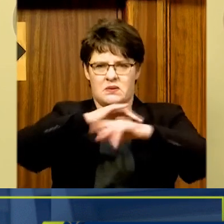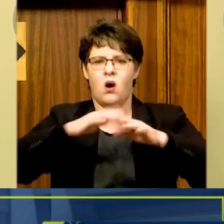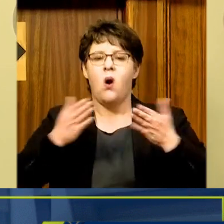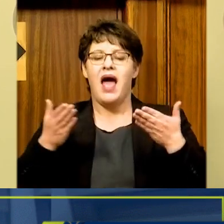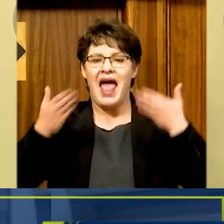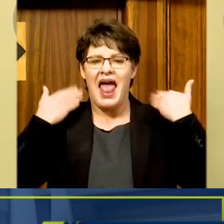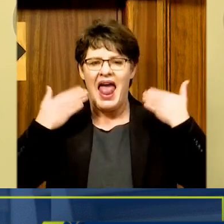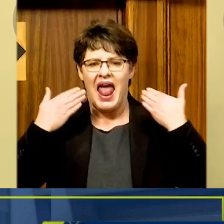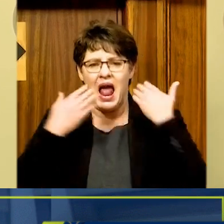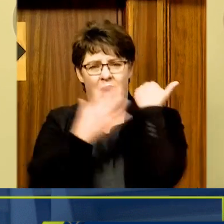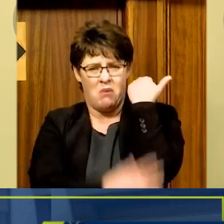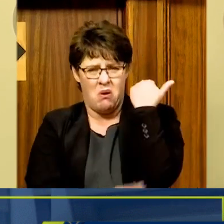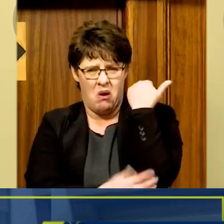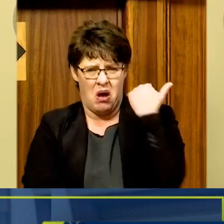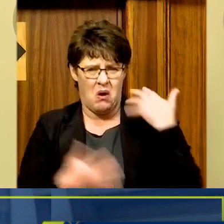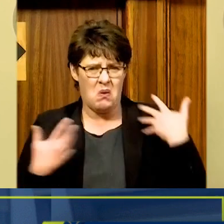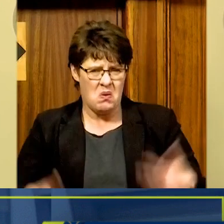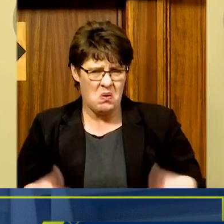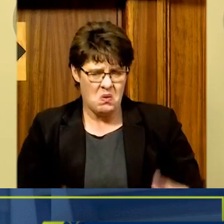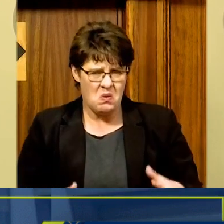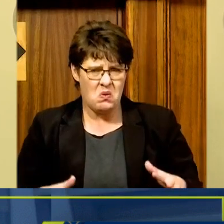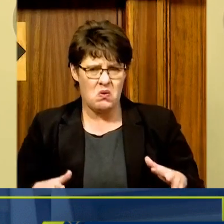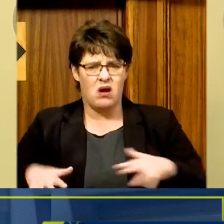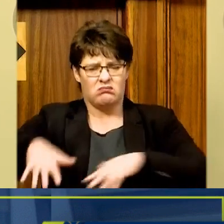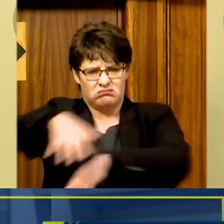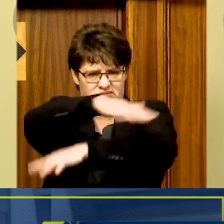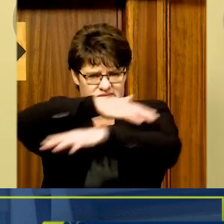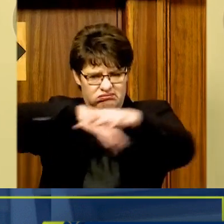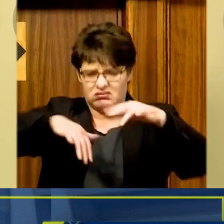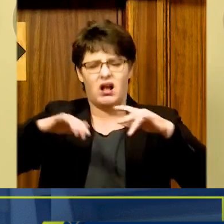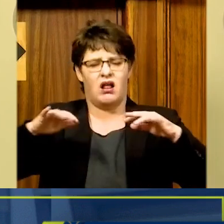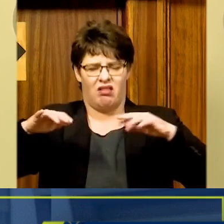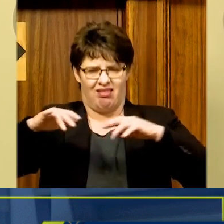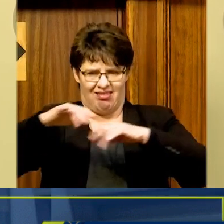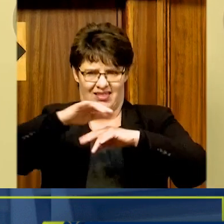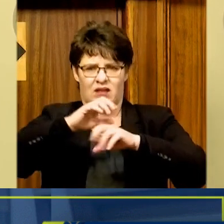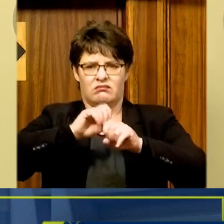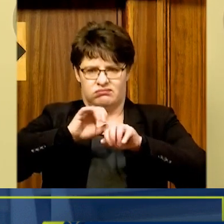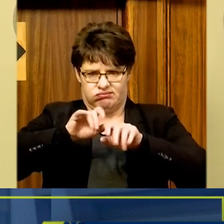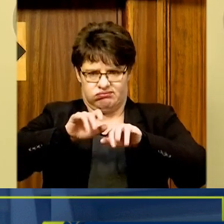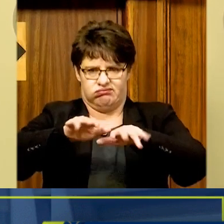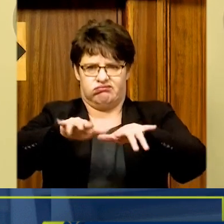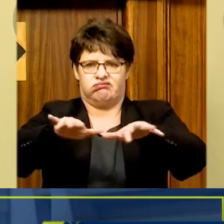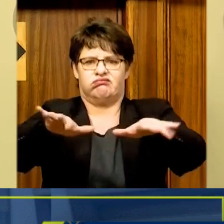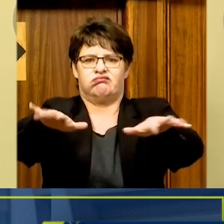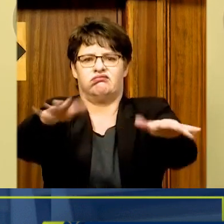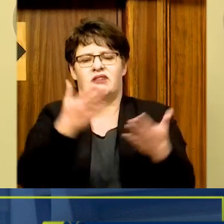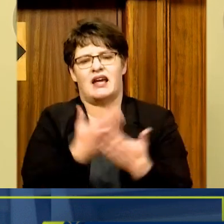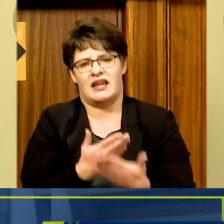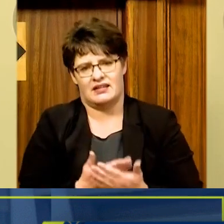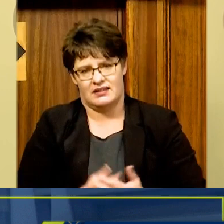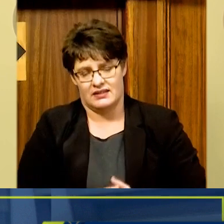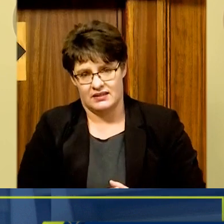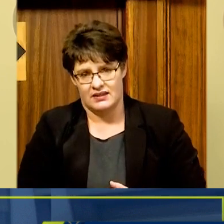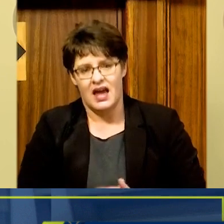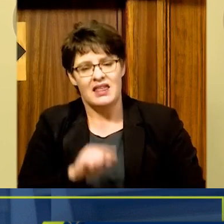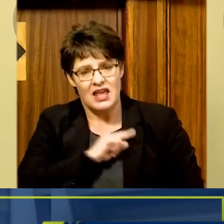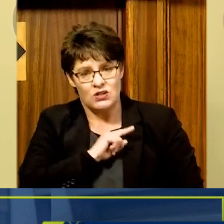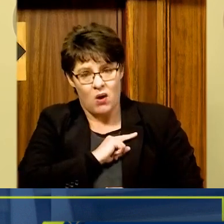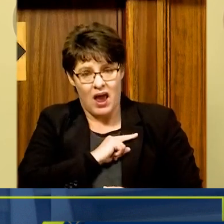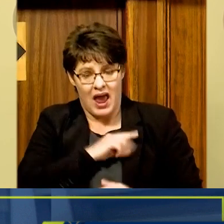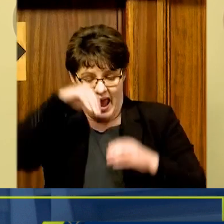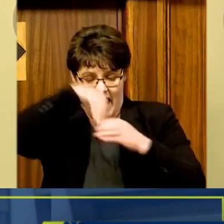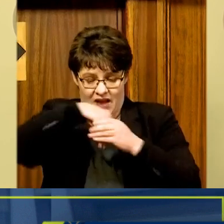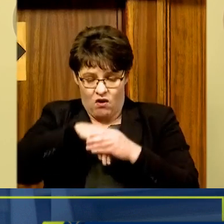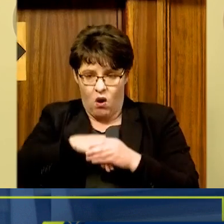air ventilation or circulation. For this reason, we must immediately improve the indoor